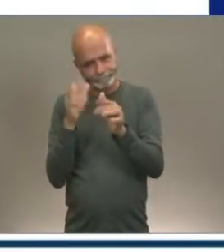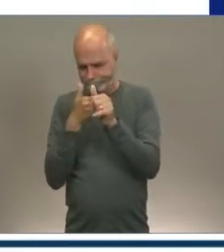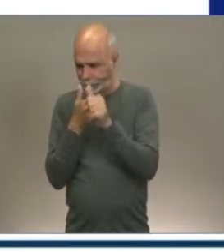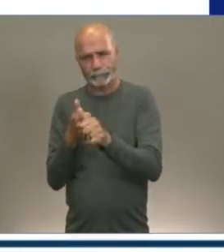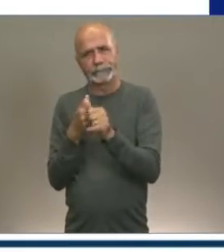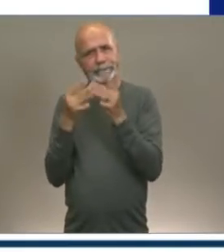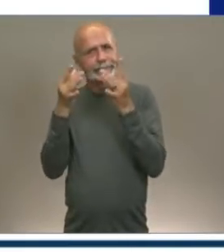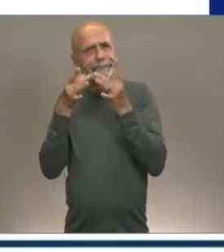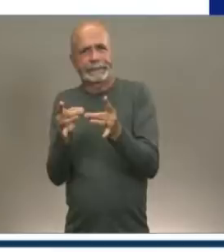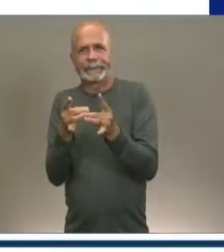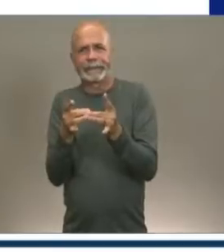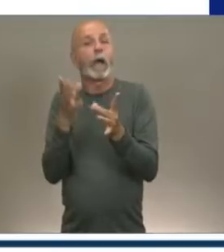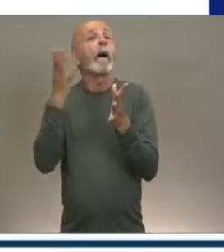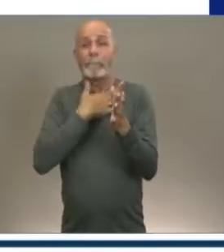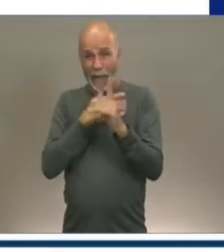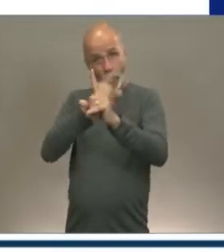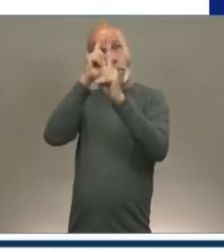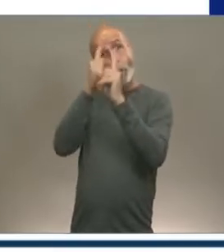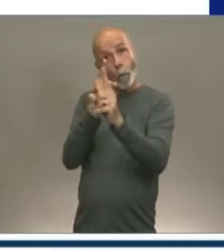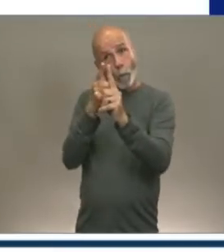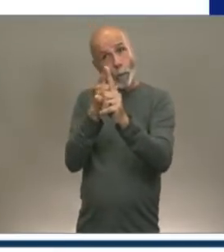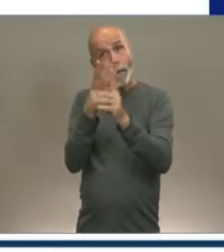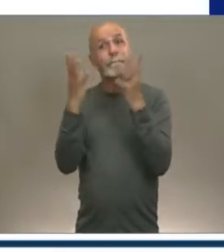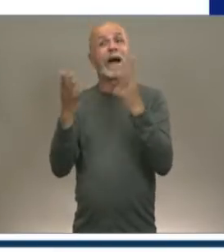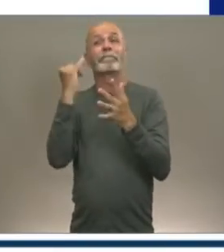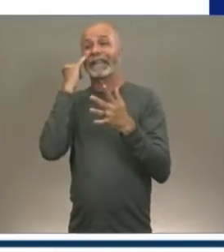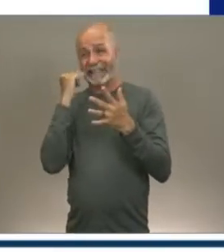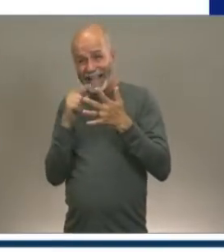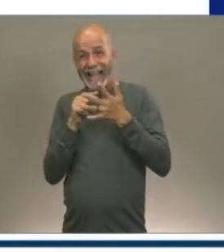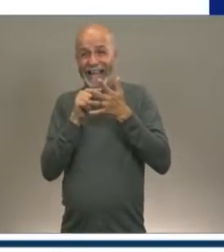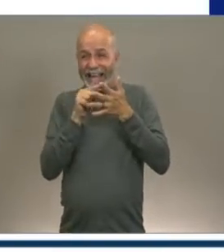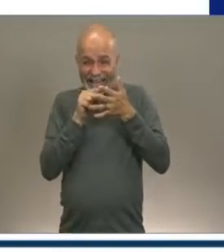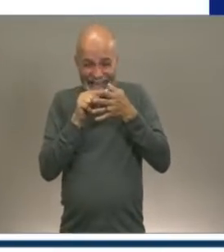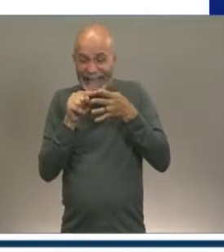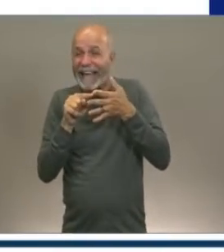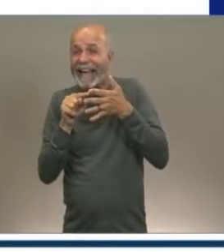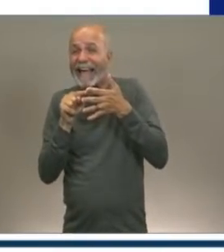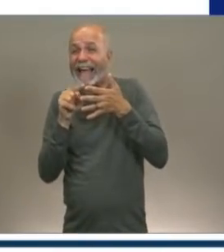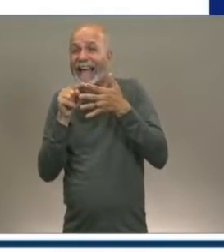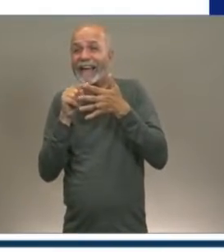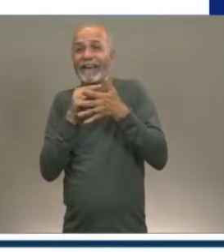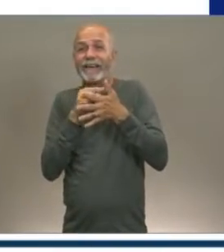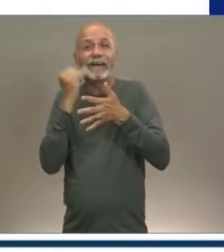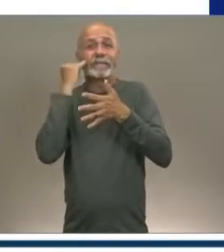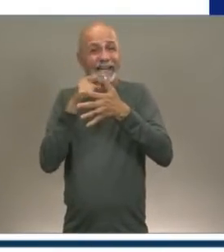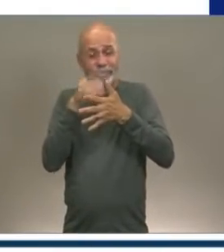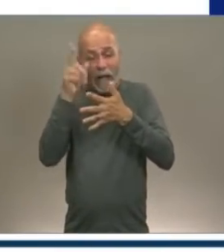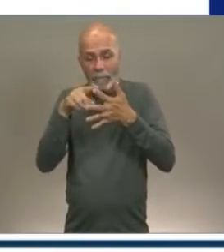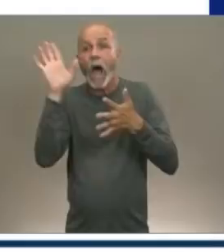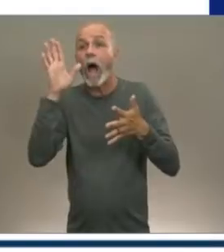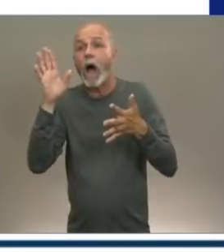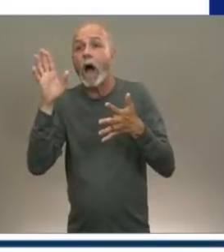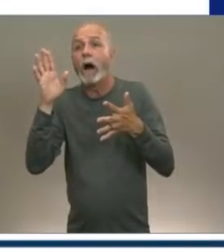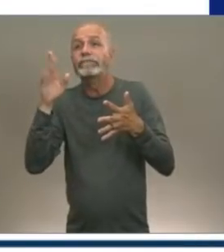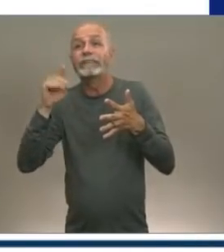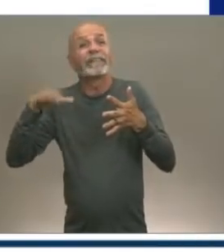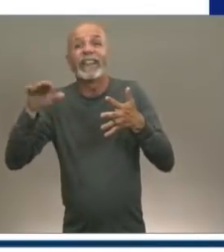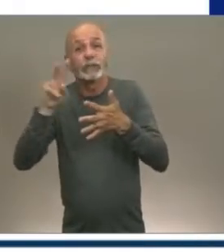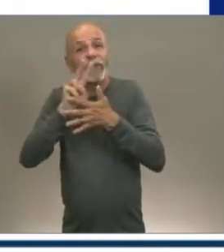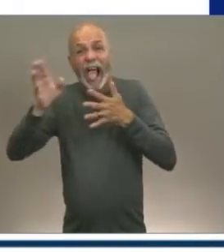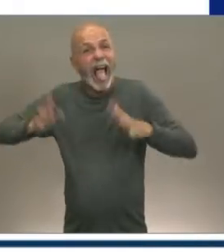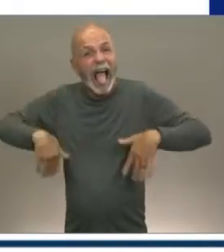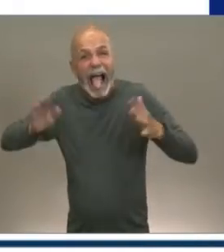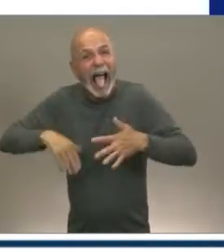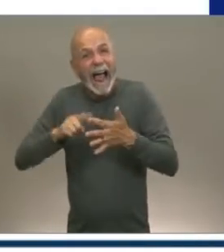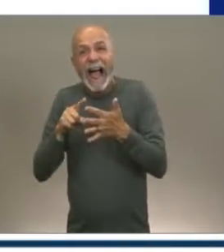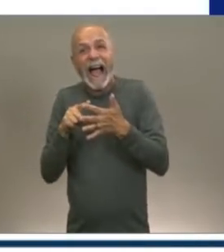benchmarks, just because you hit them doesn't mean that you sacrifice the 2-week incubation period. As Dr. Strang just said, when